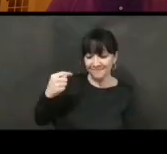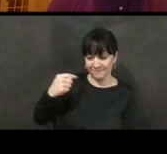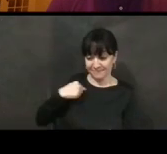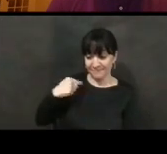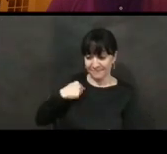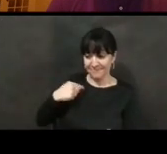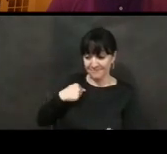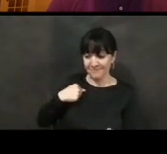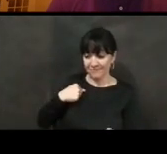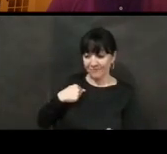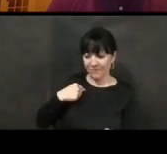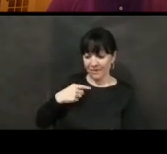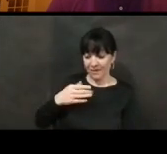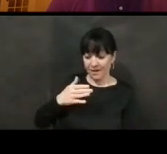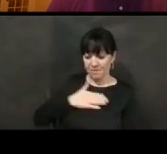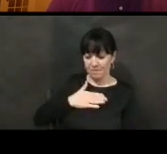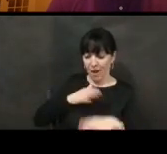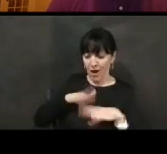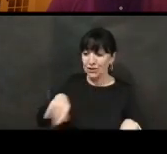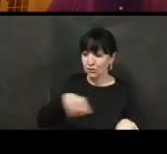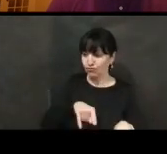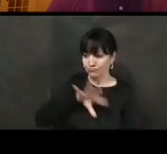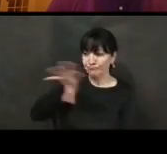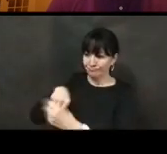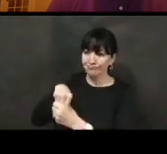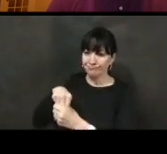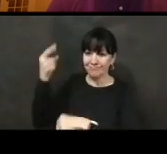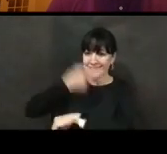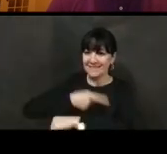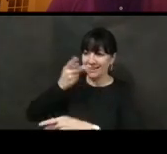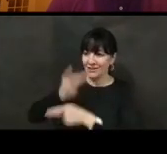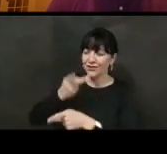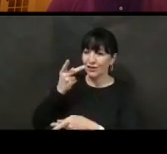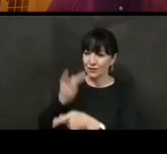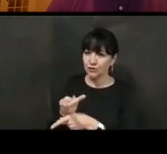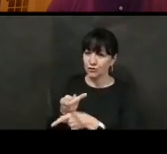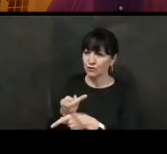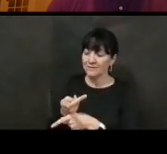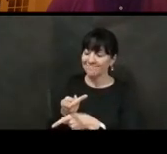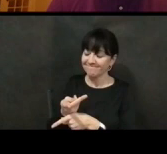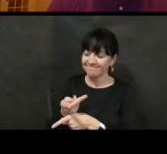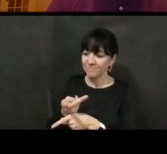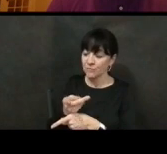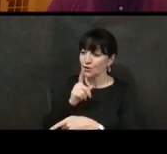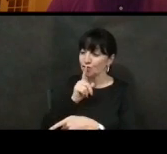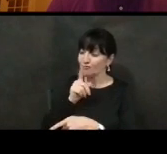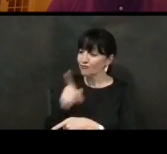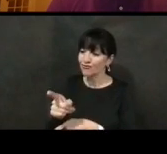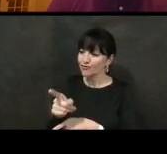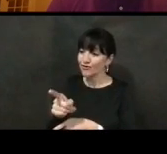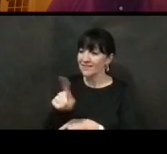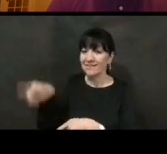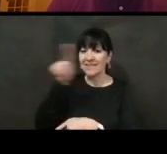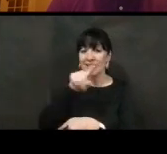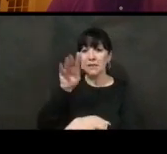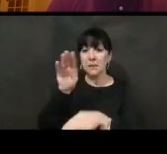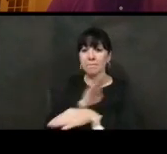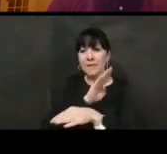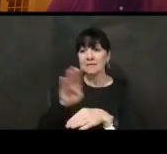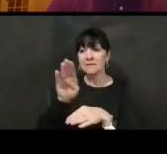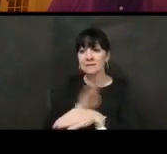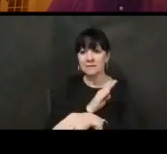childcare services, and we can't really reopen a lot of the businesses that